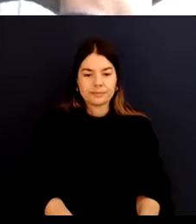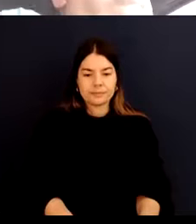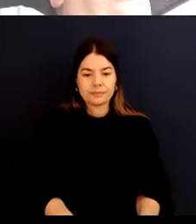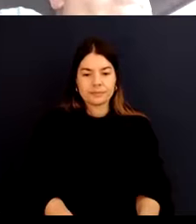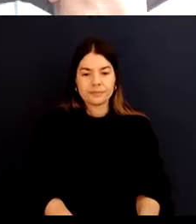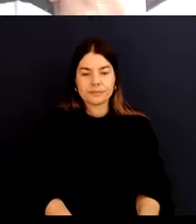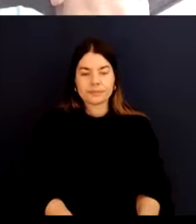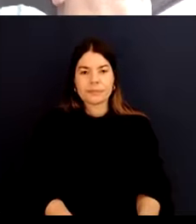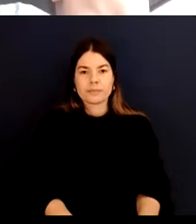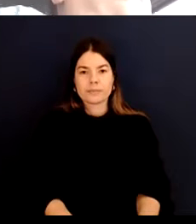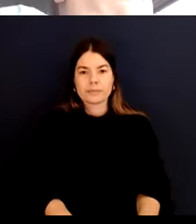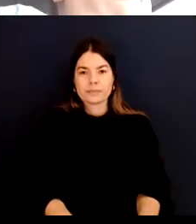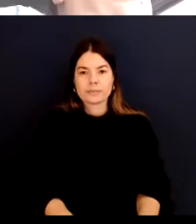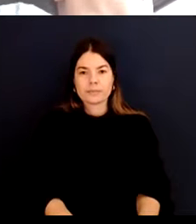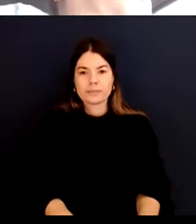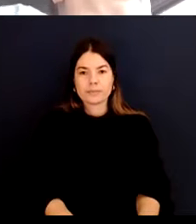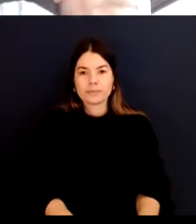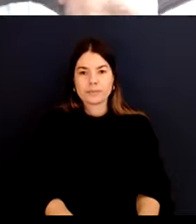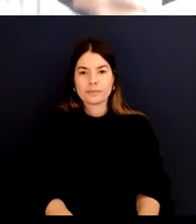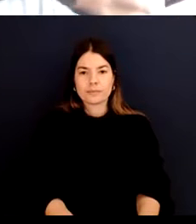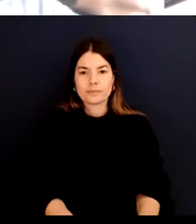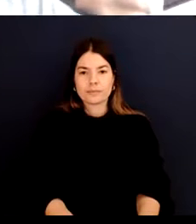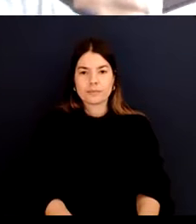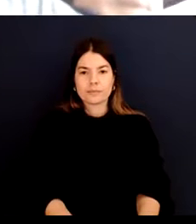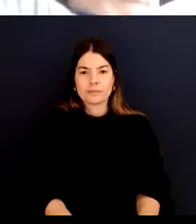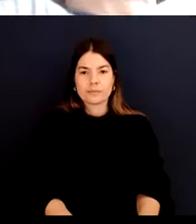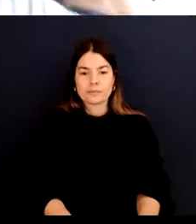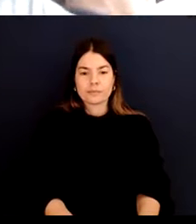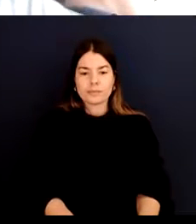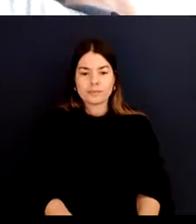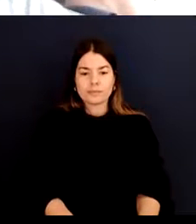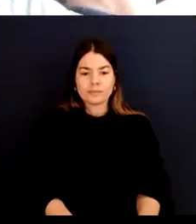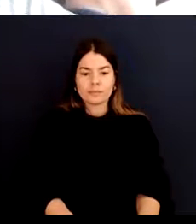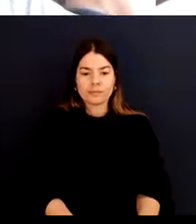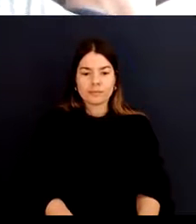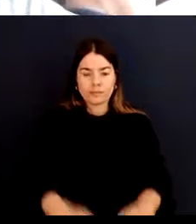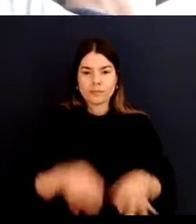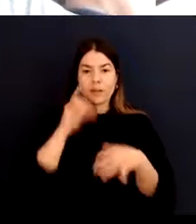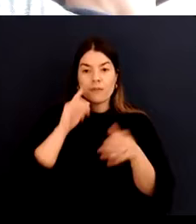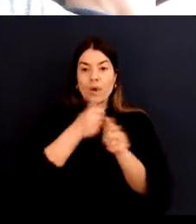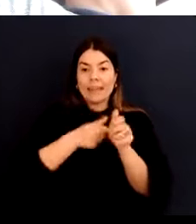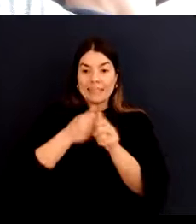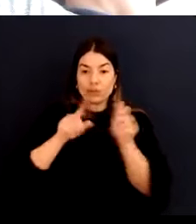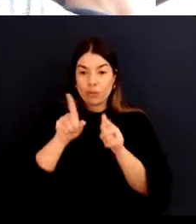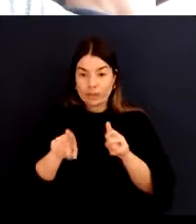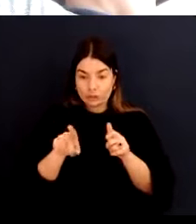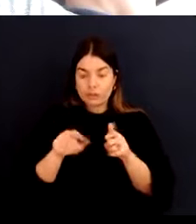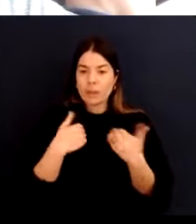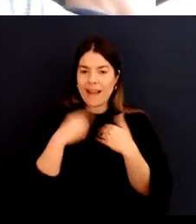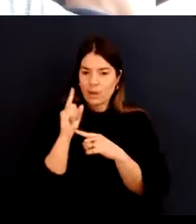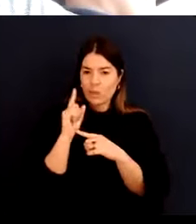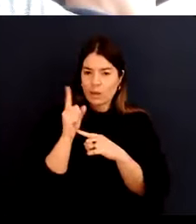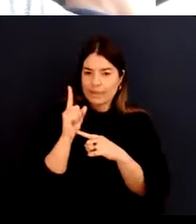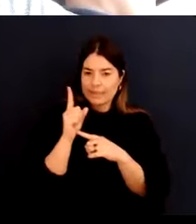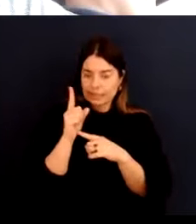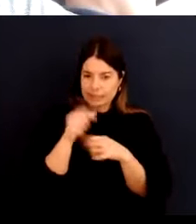to the next questions. You will have on each of these questions 1 minute